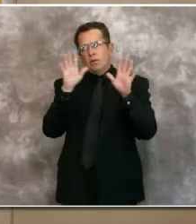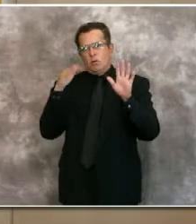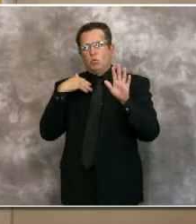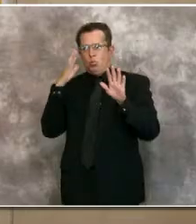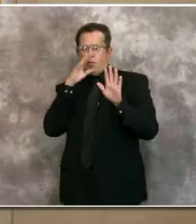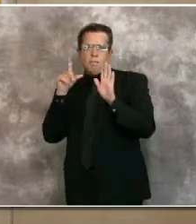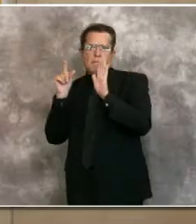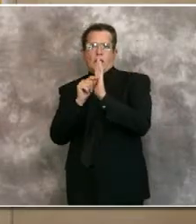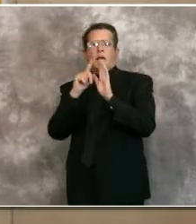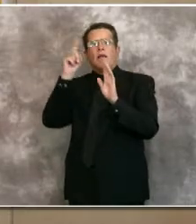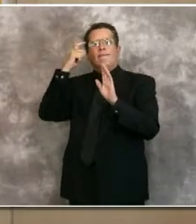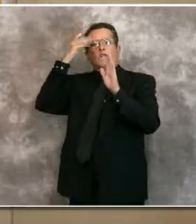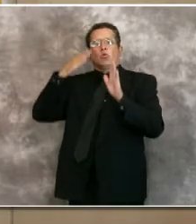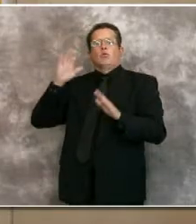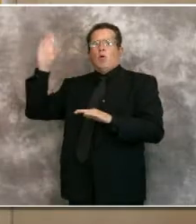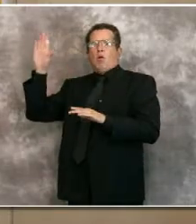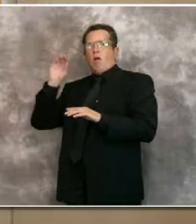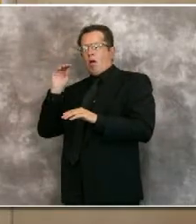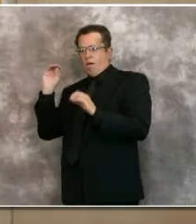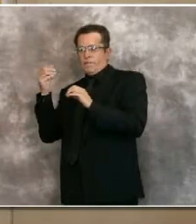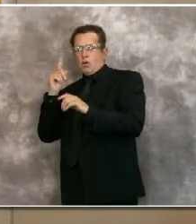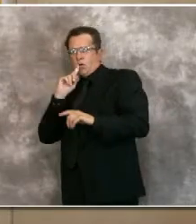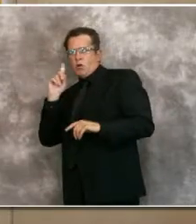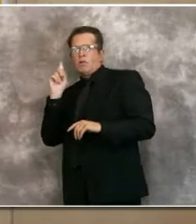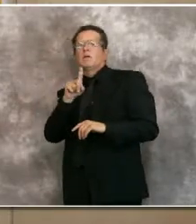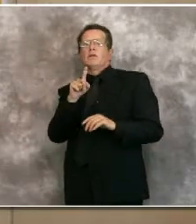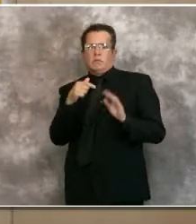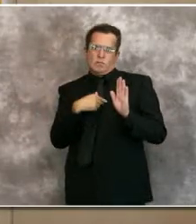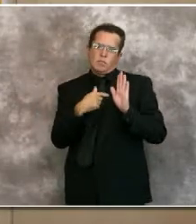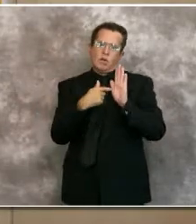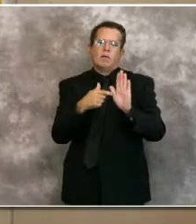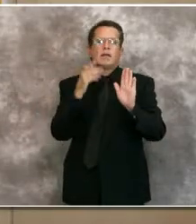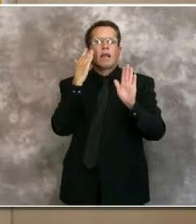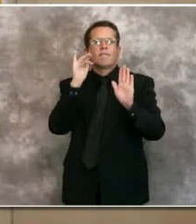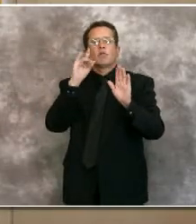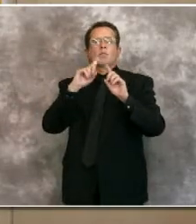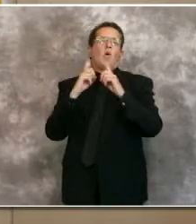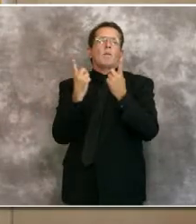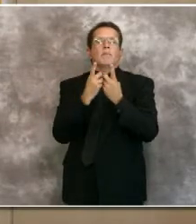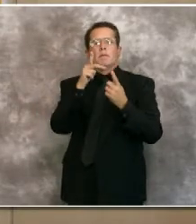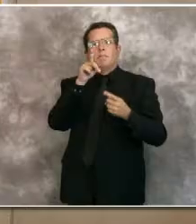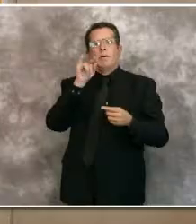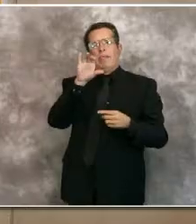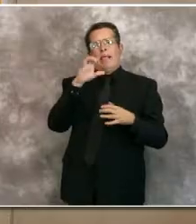publicized from the governor's office and then placed on the California Departments of Public Health